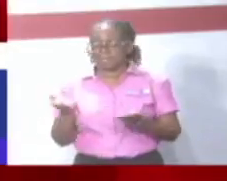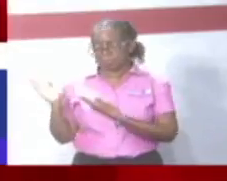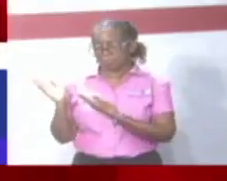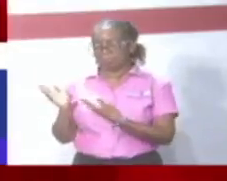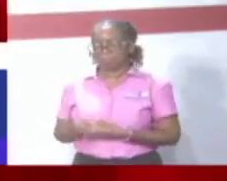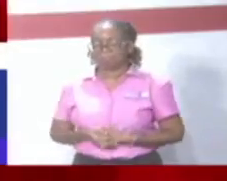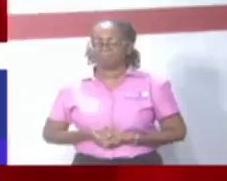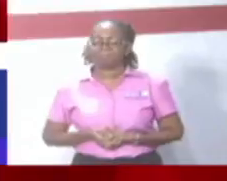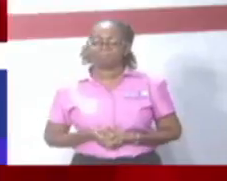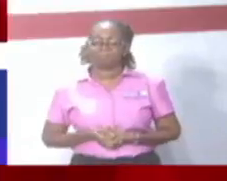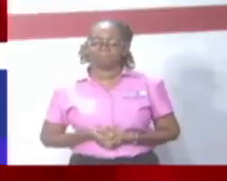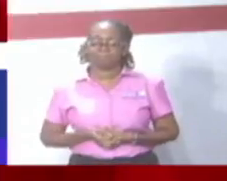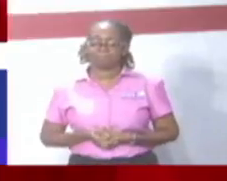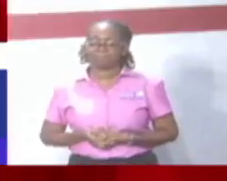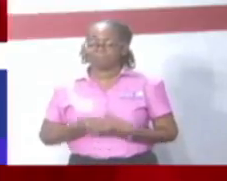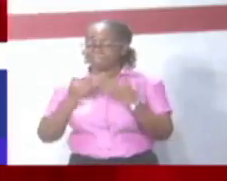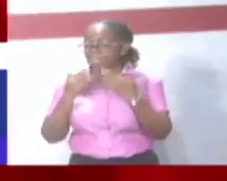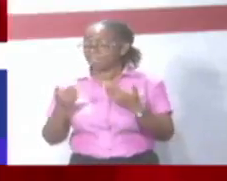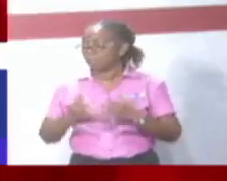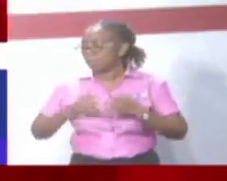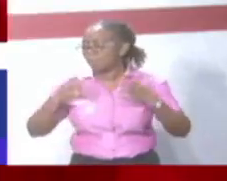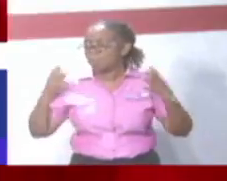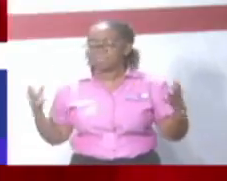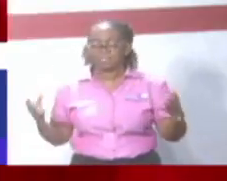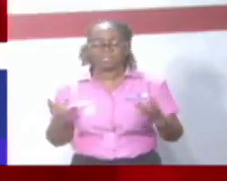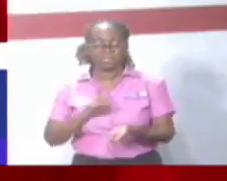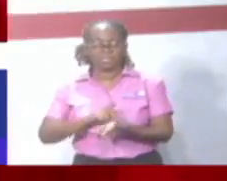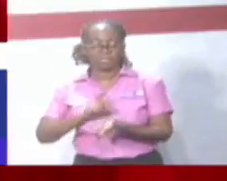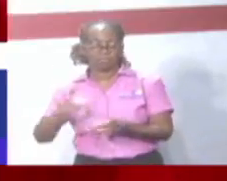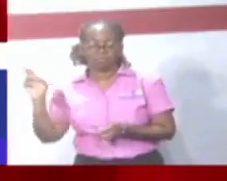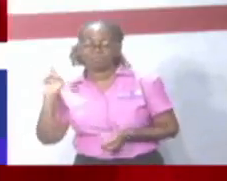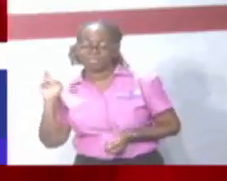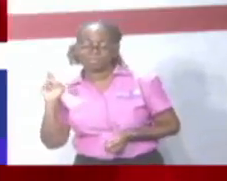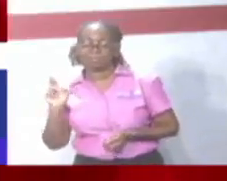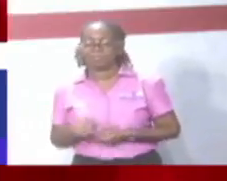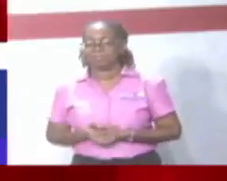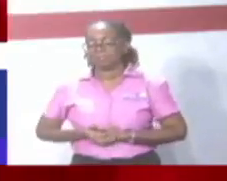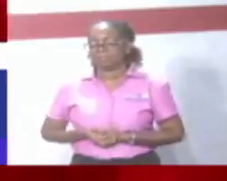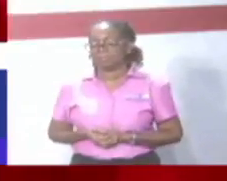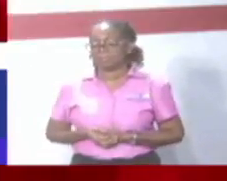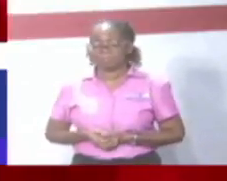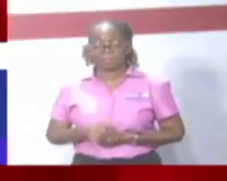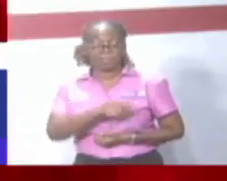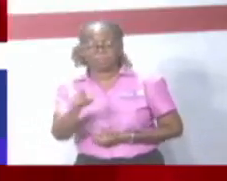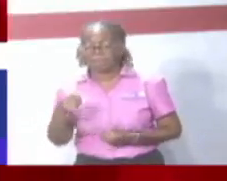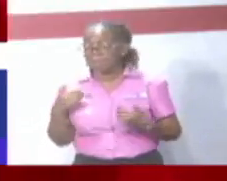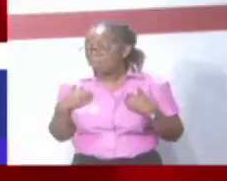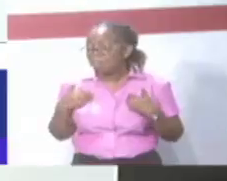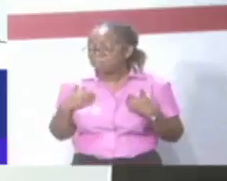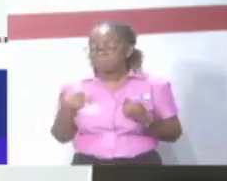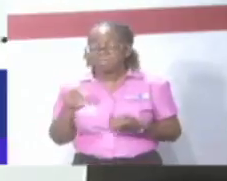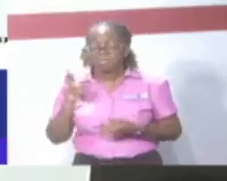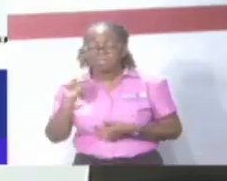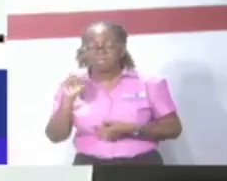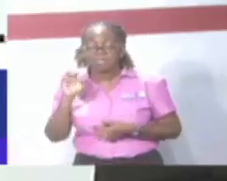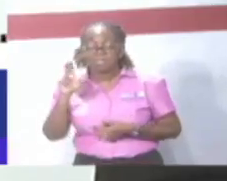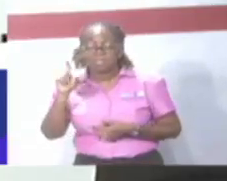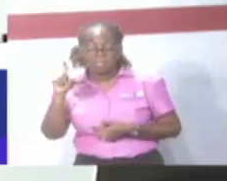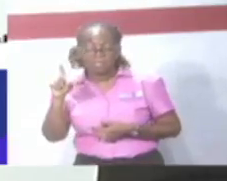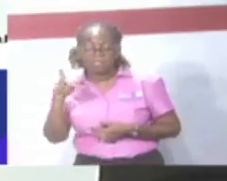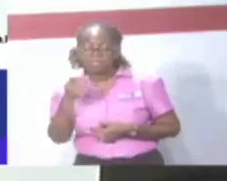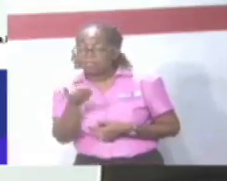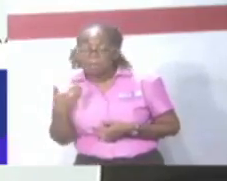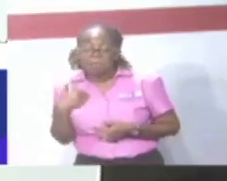much, Dr. Richards. Are you living with an NCD and still concerned about taking the COVID-19